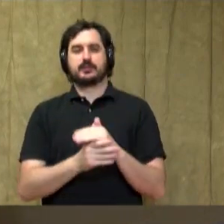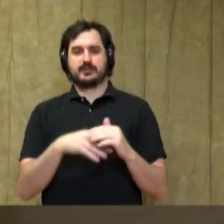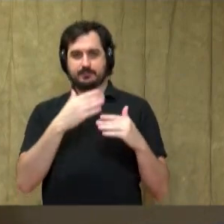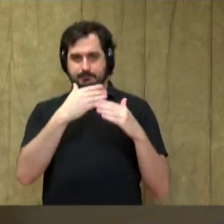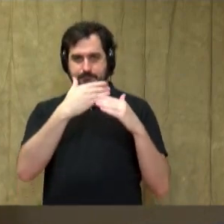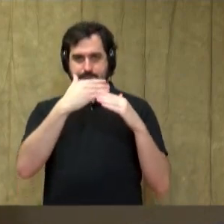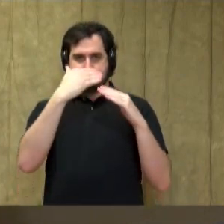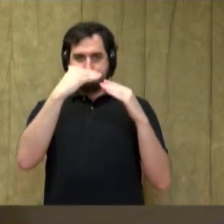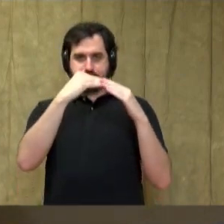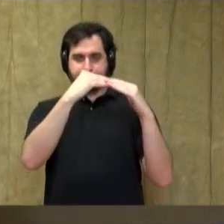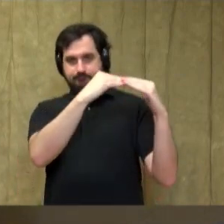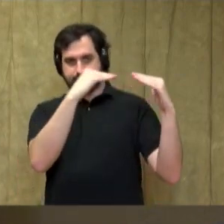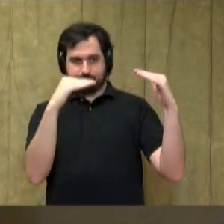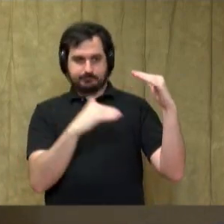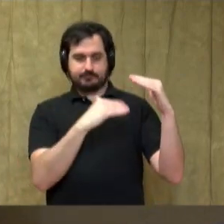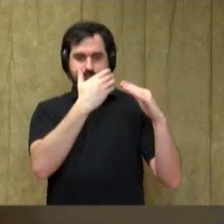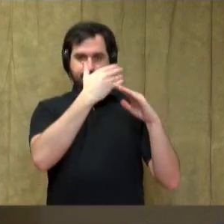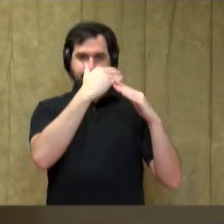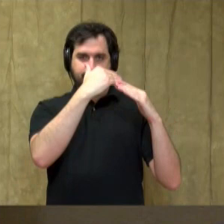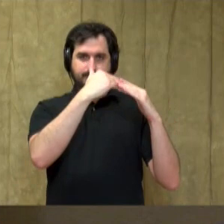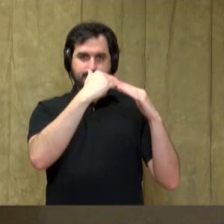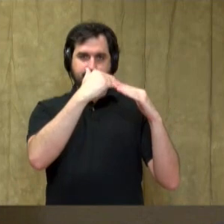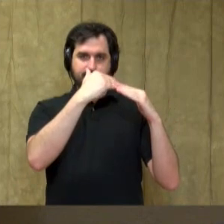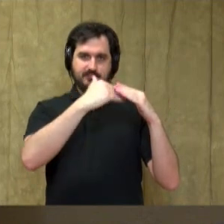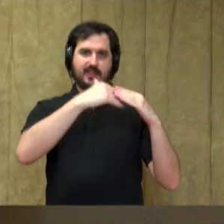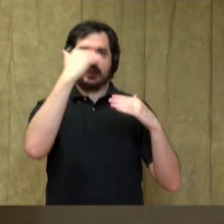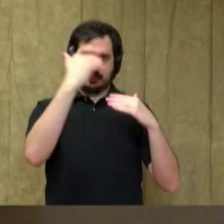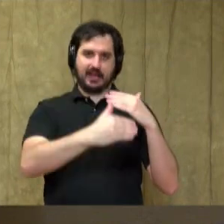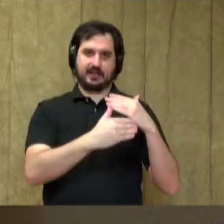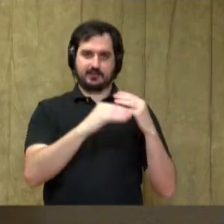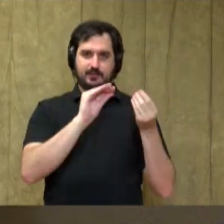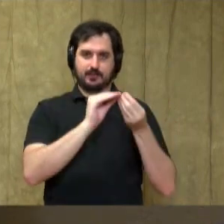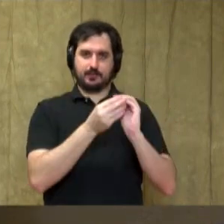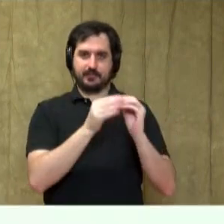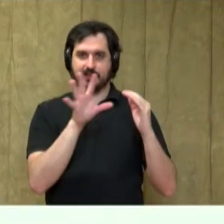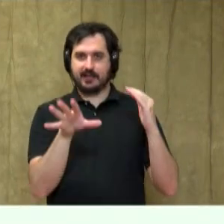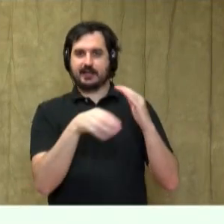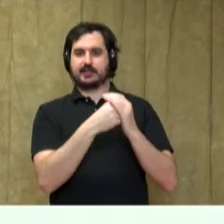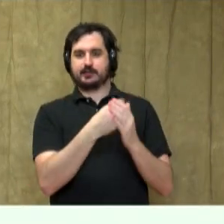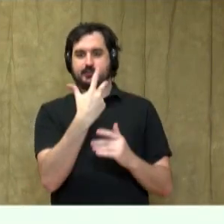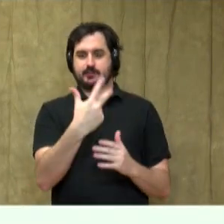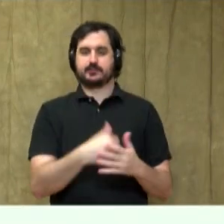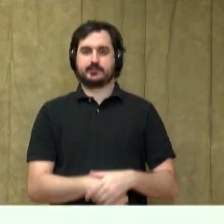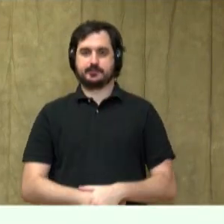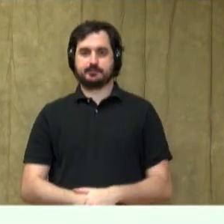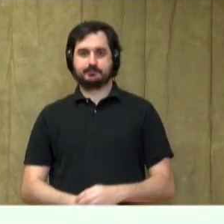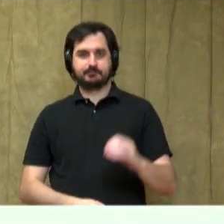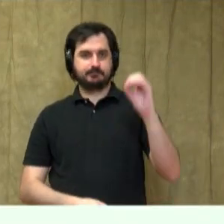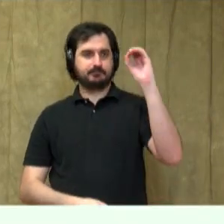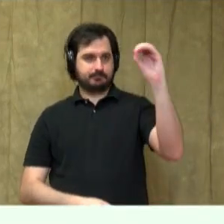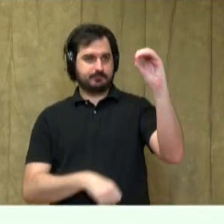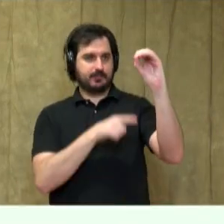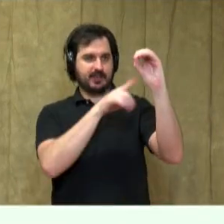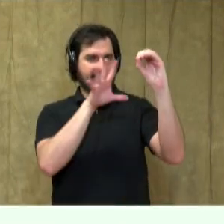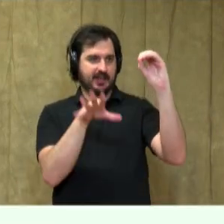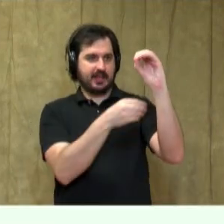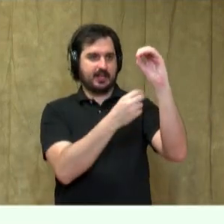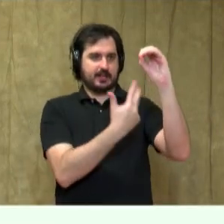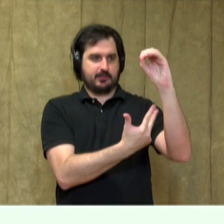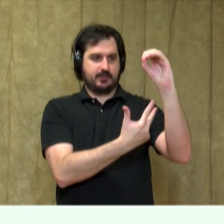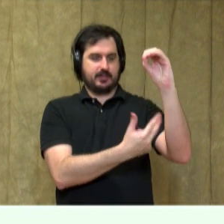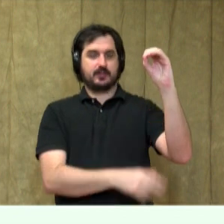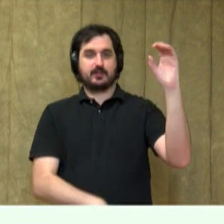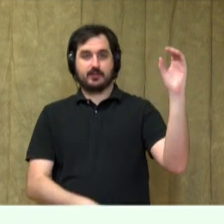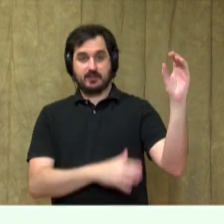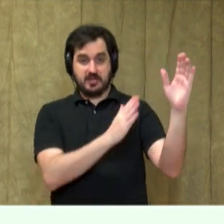next terms, by adding 3. We can do the same thing for this column by adding 4